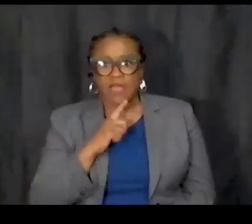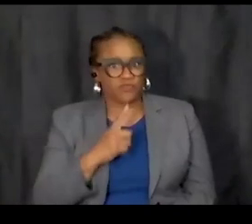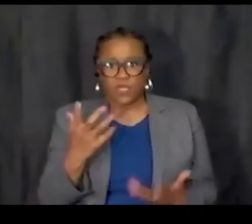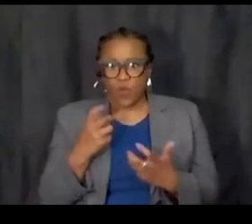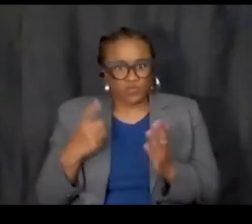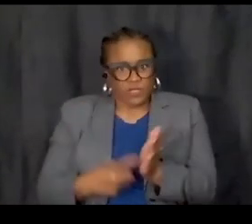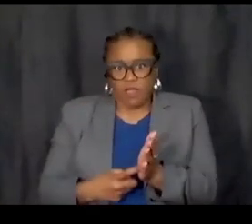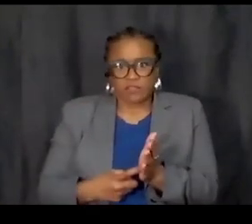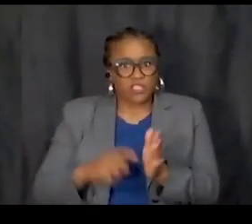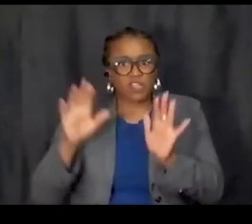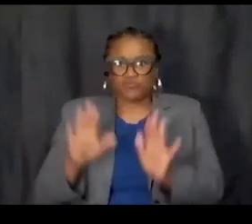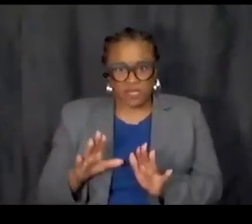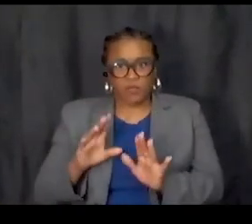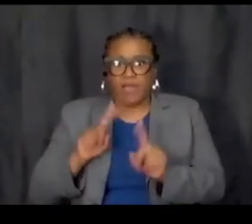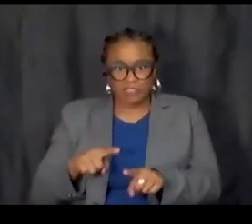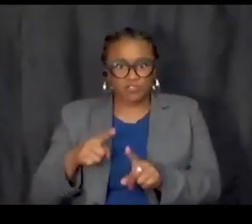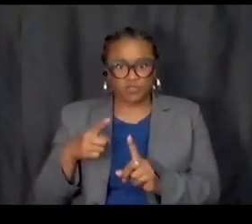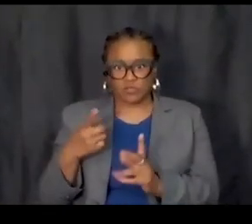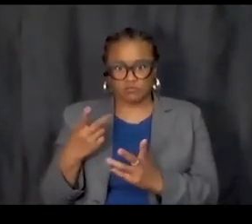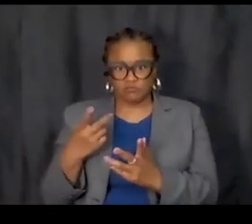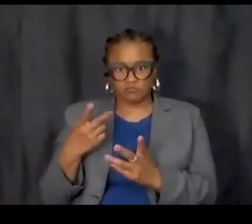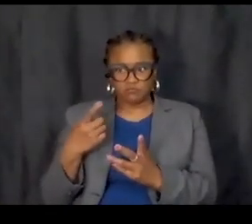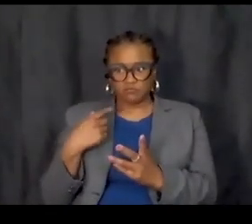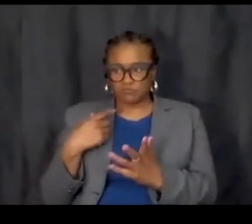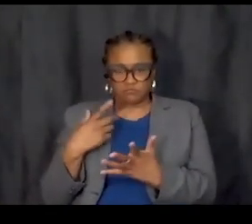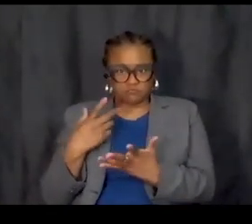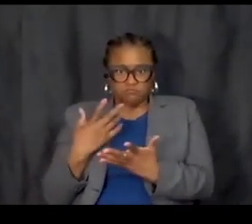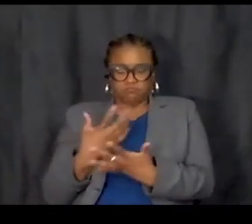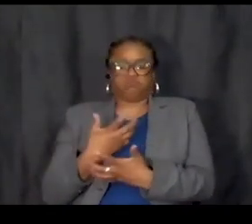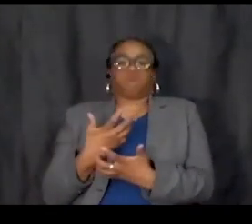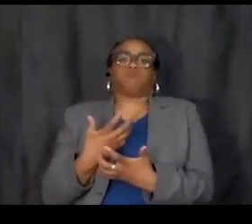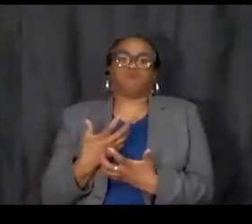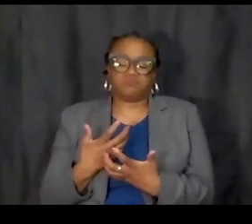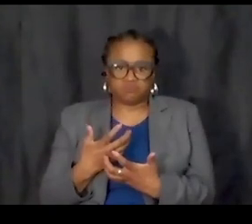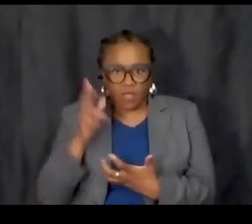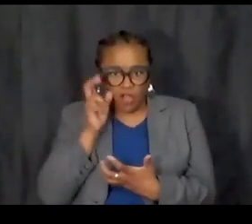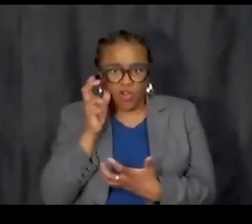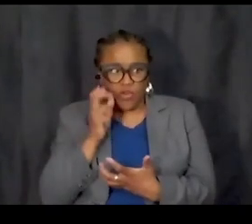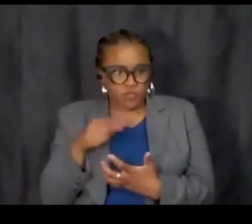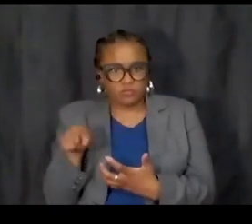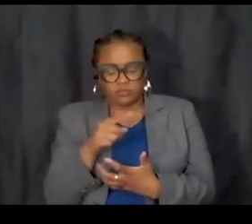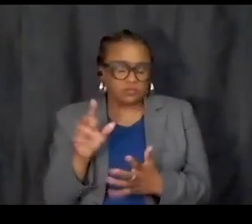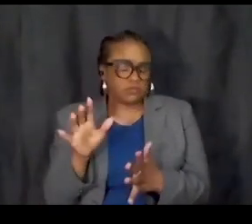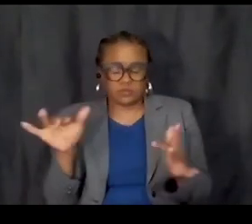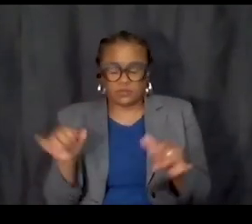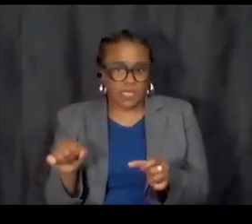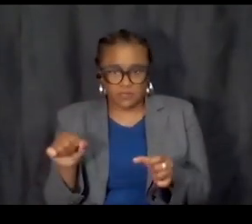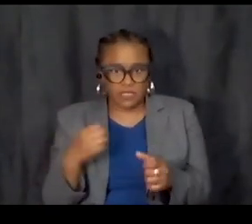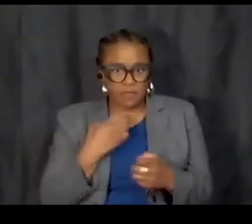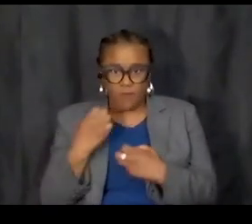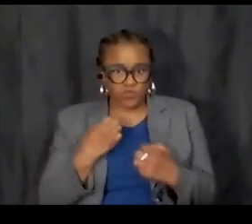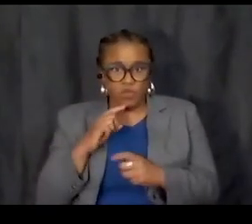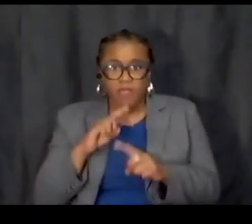answers. Having just heard them, like emotional answers as